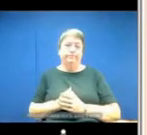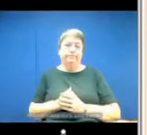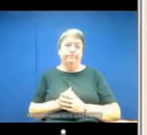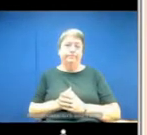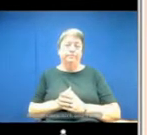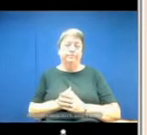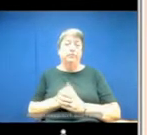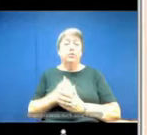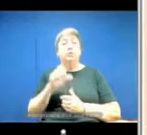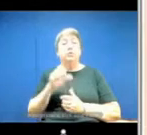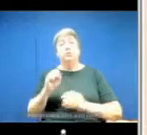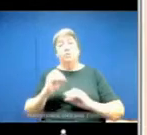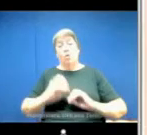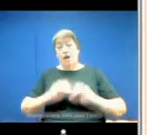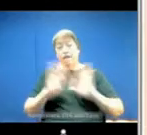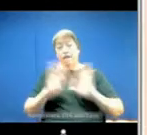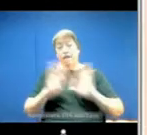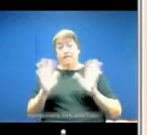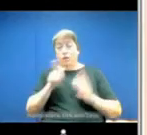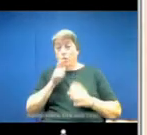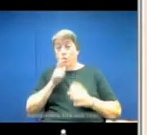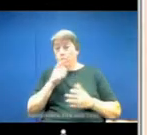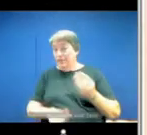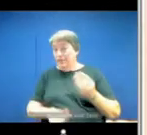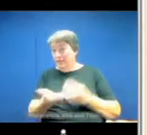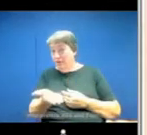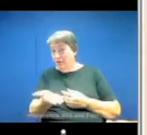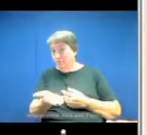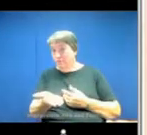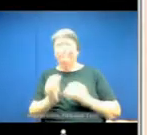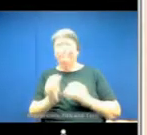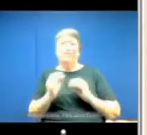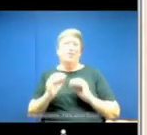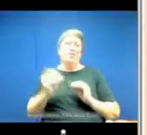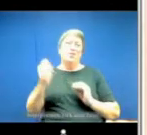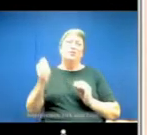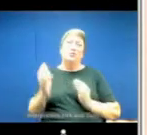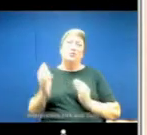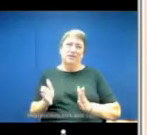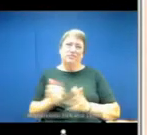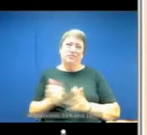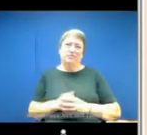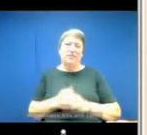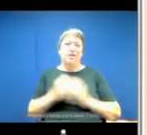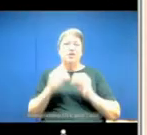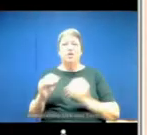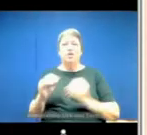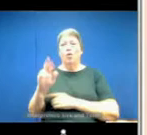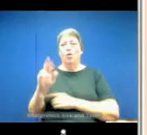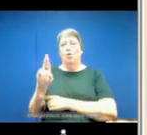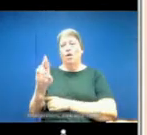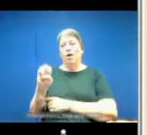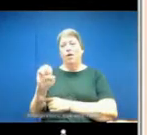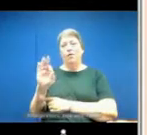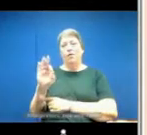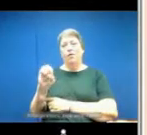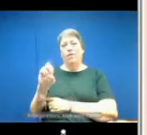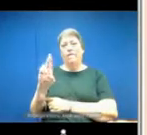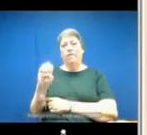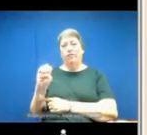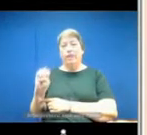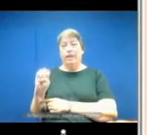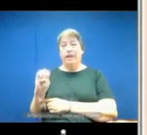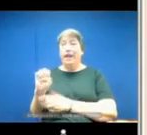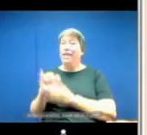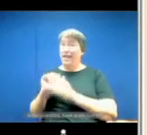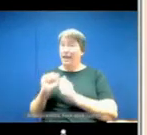So obviously the person missing is the judge. So there's no referee, and as I mentioned, that has tremendous consequences on